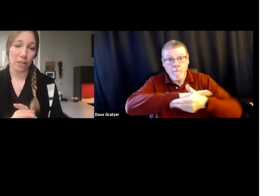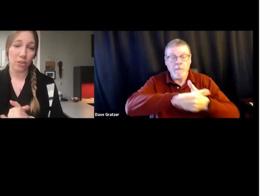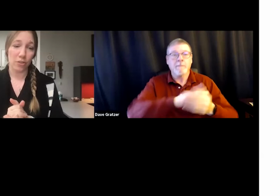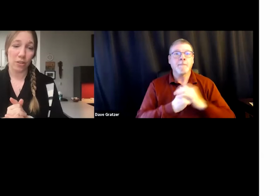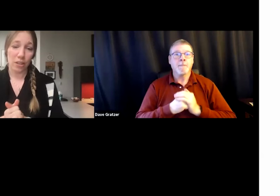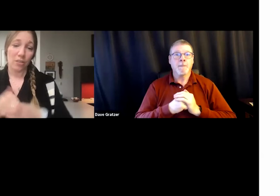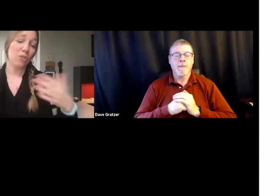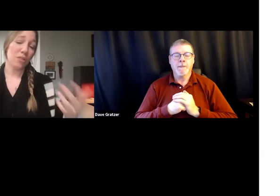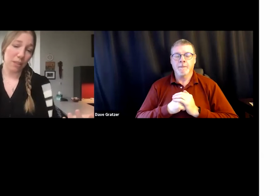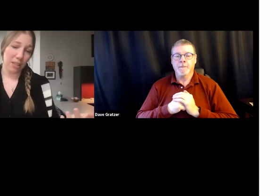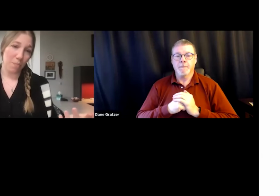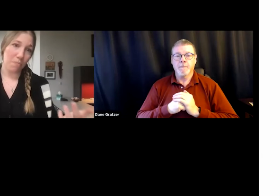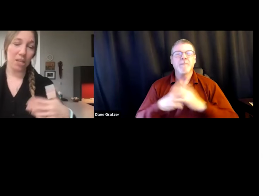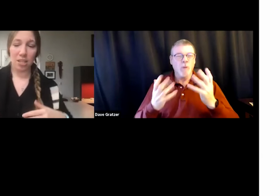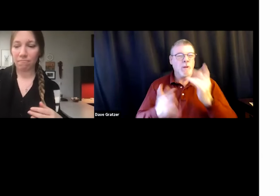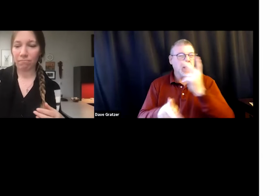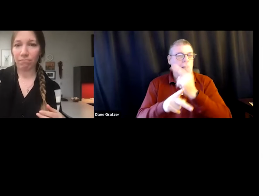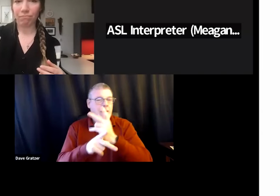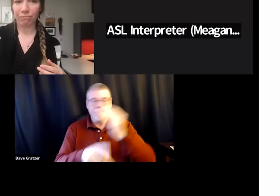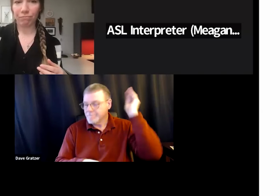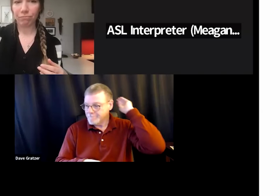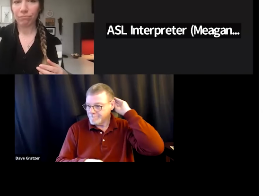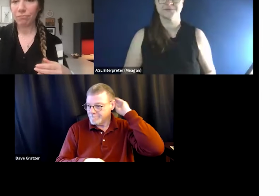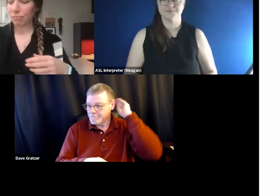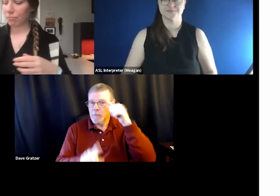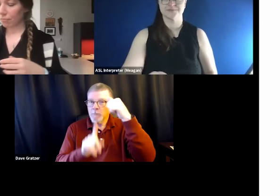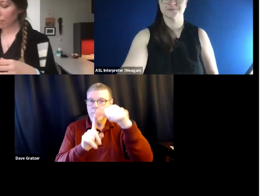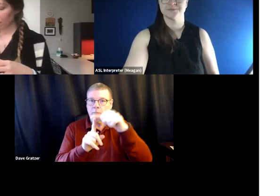surgical procedures. So just something to keep in mind.